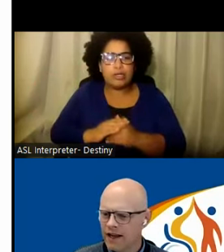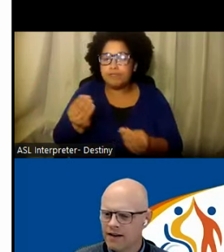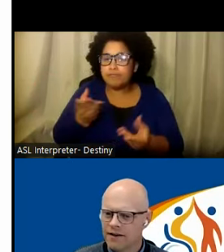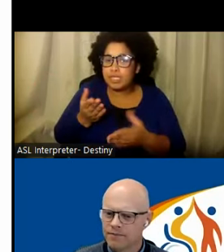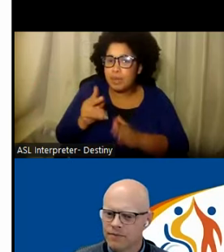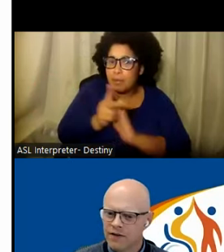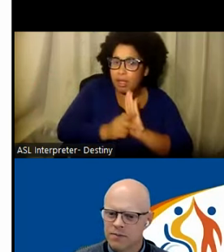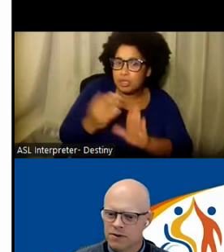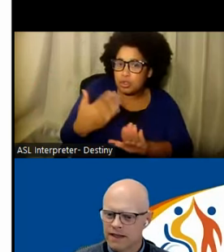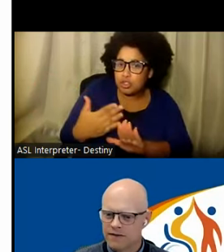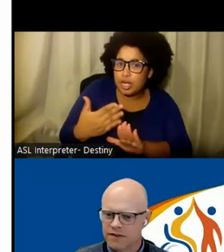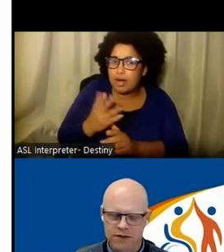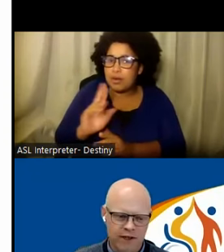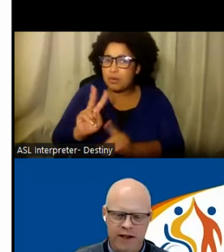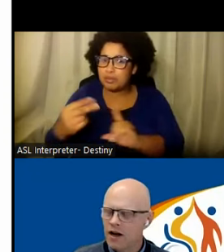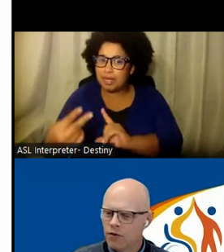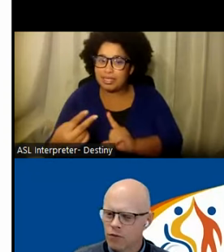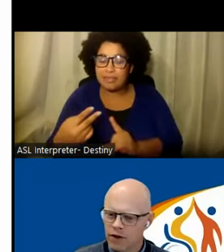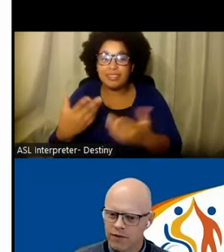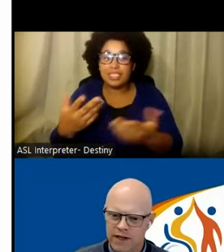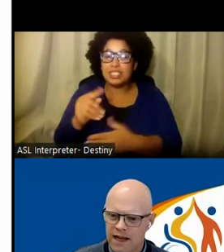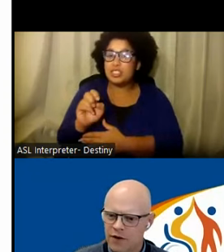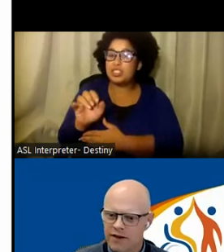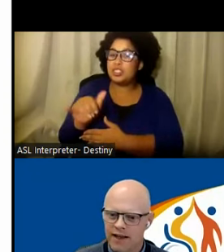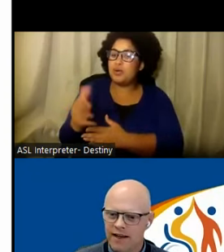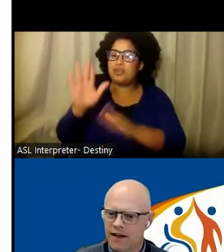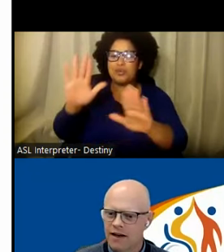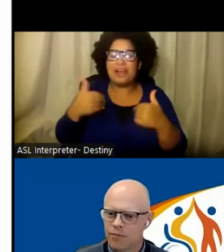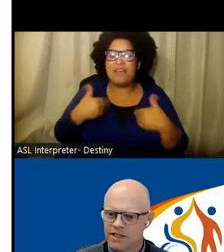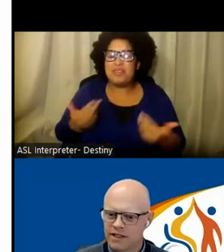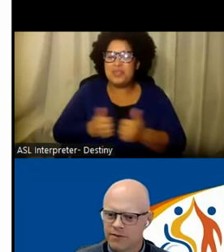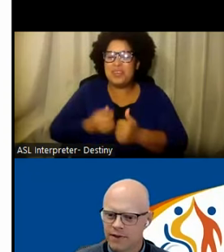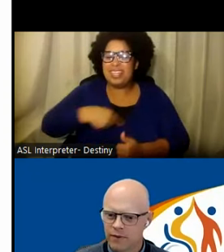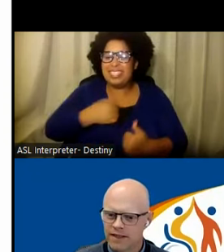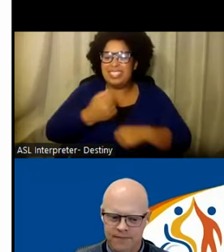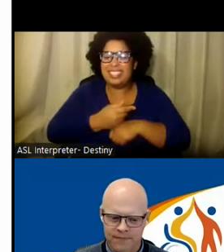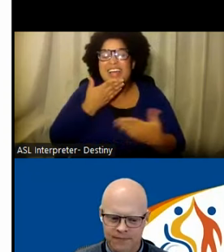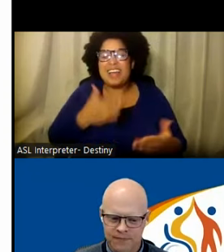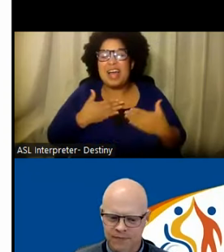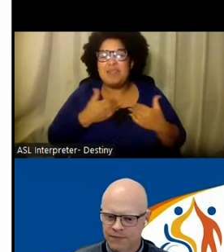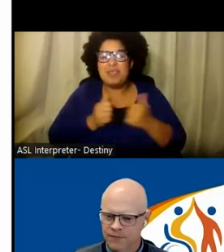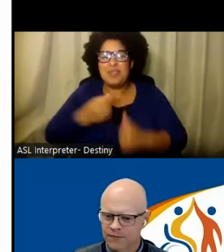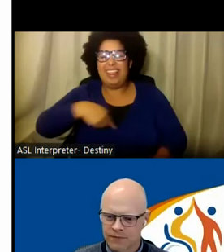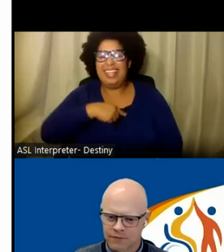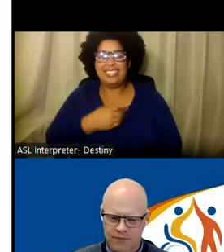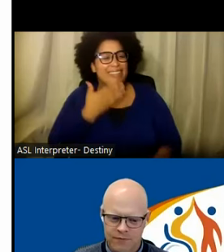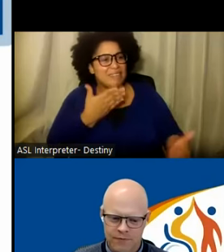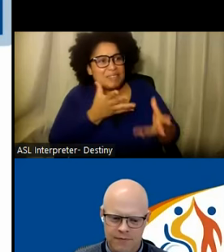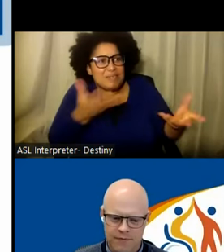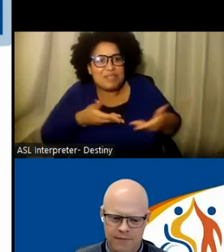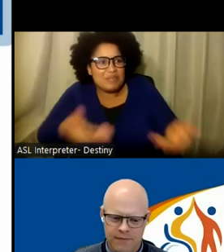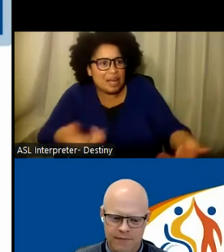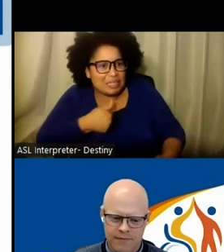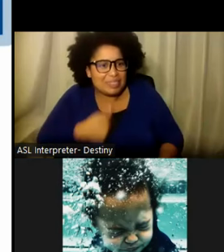shared and give his perspective. So Tony, really great to have you here today. I appreciate you being with us. Thank you. Thanks for inviting